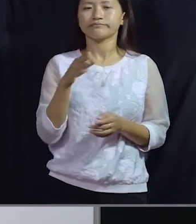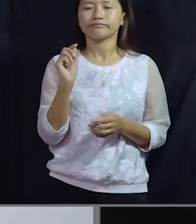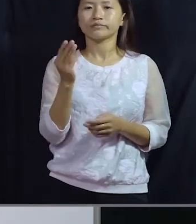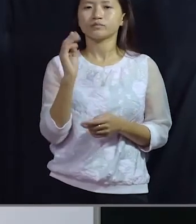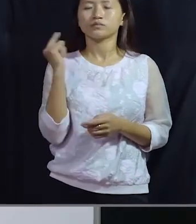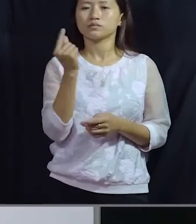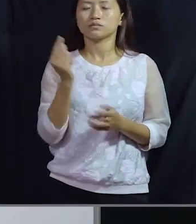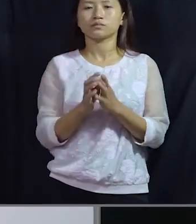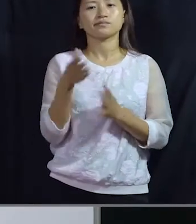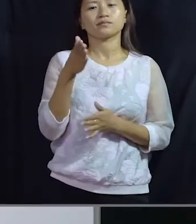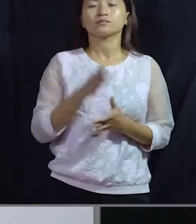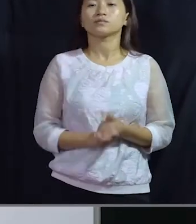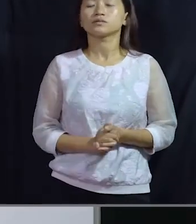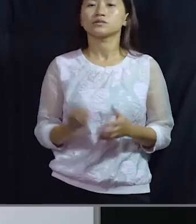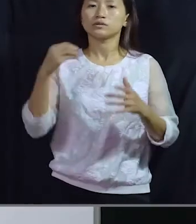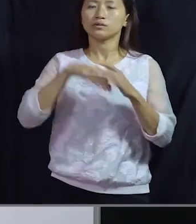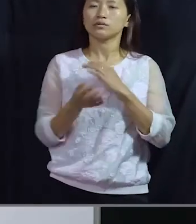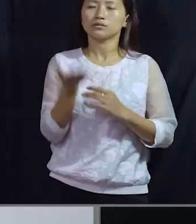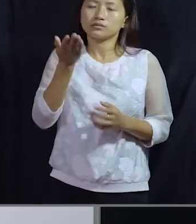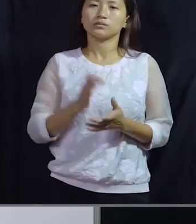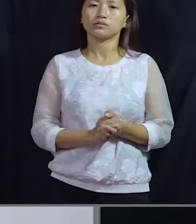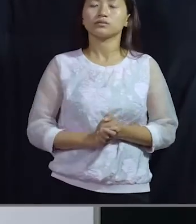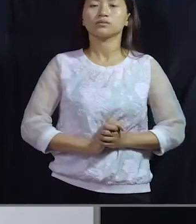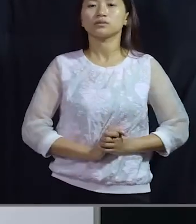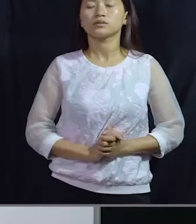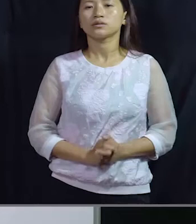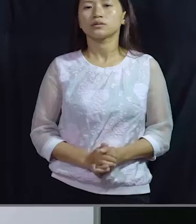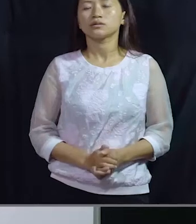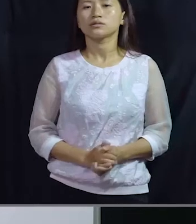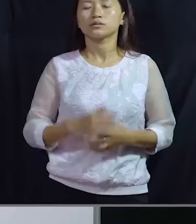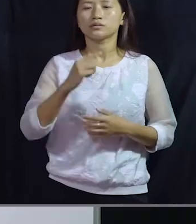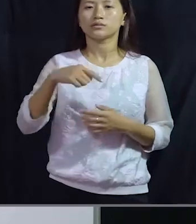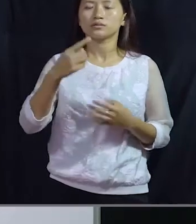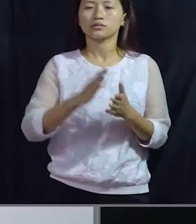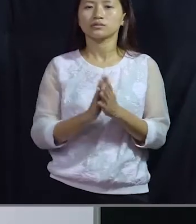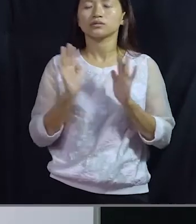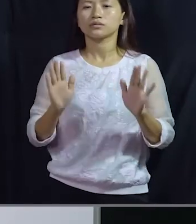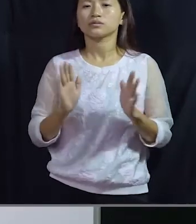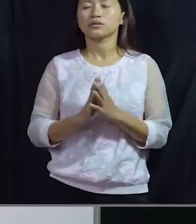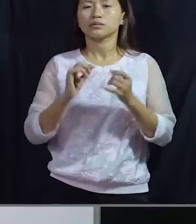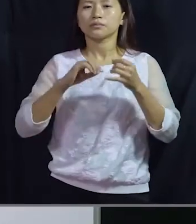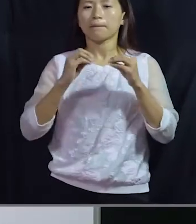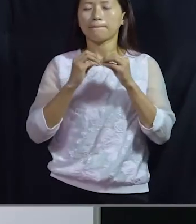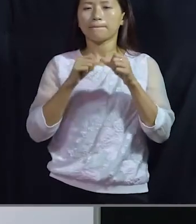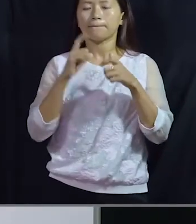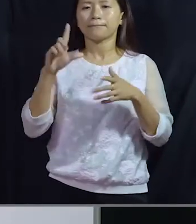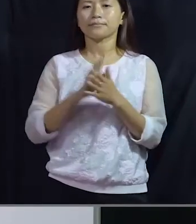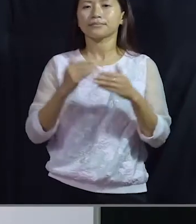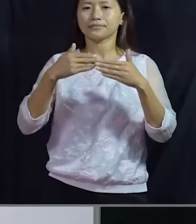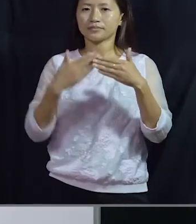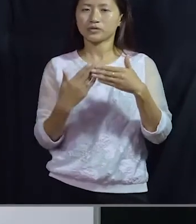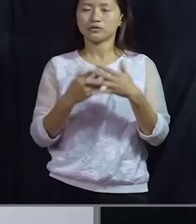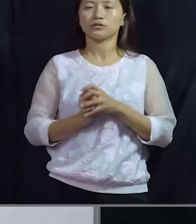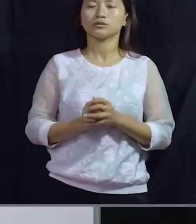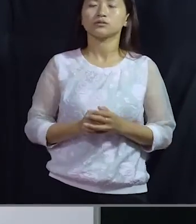has been increased already here. So this will be taken into account. Next we have is balance sheet. In the balance